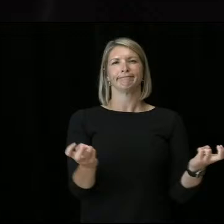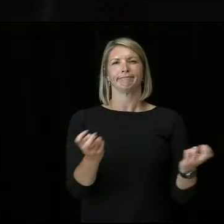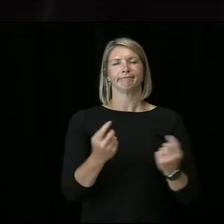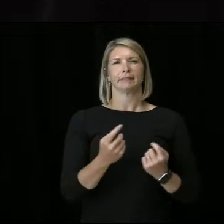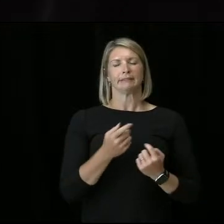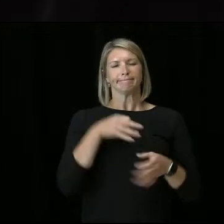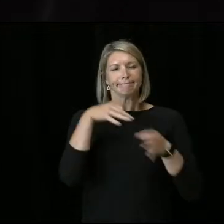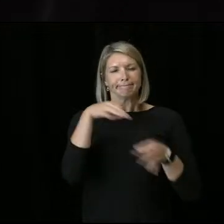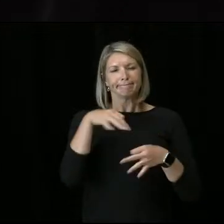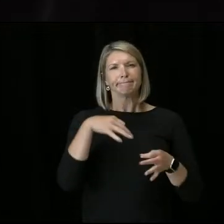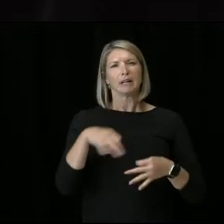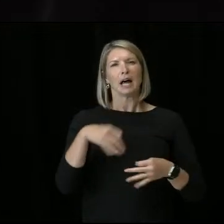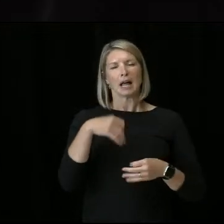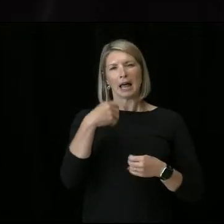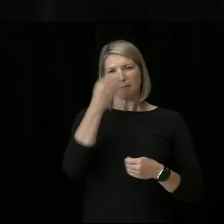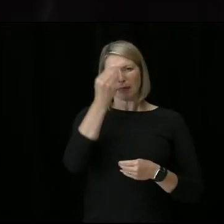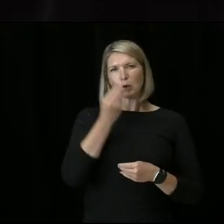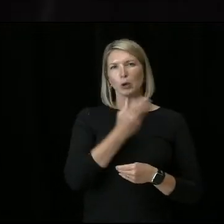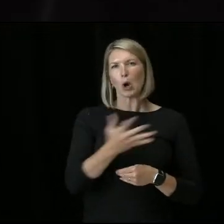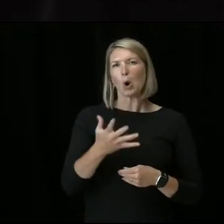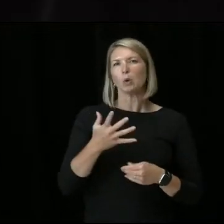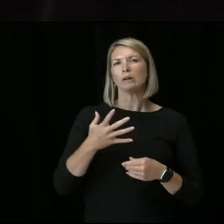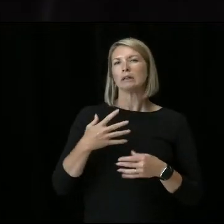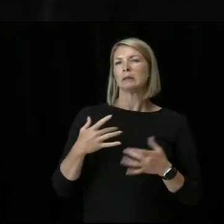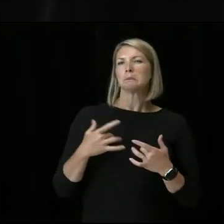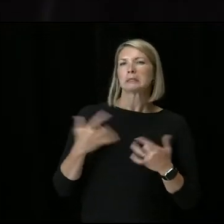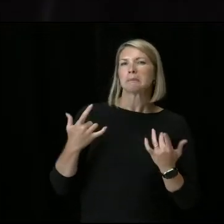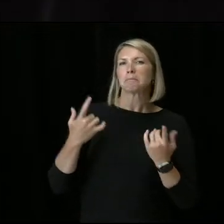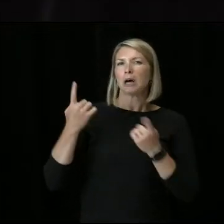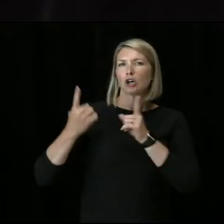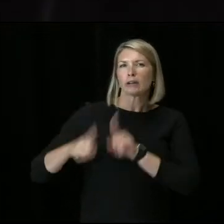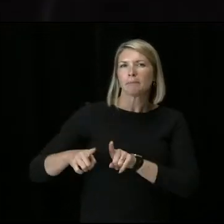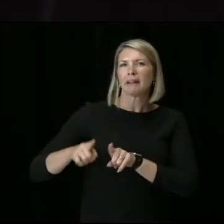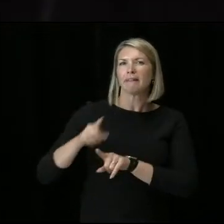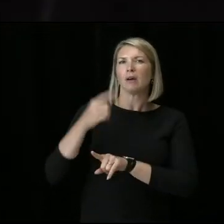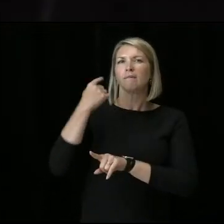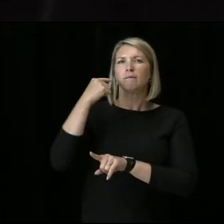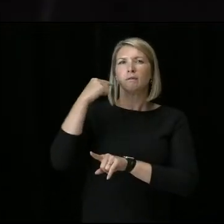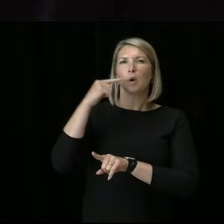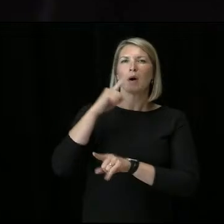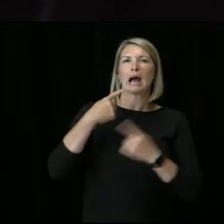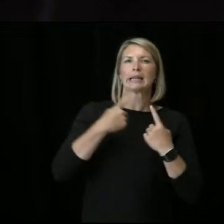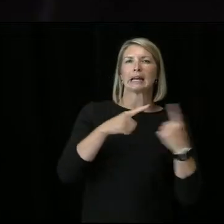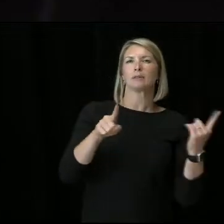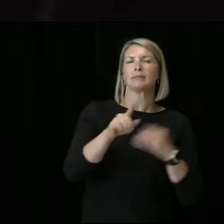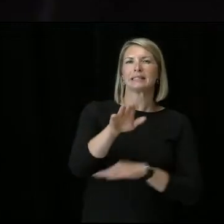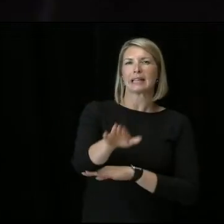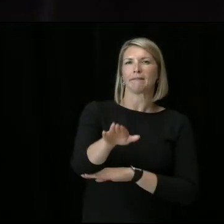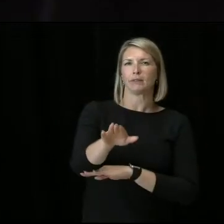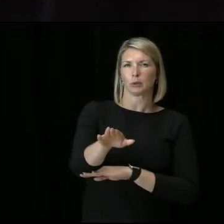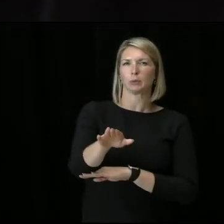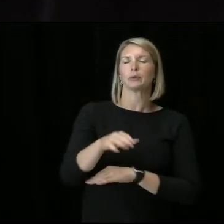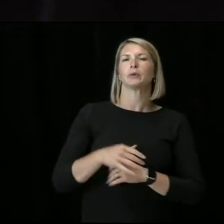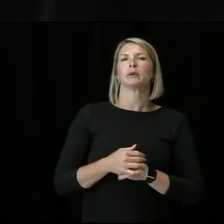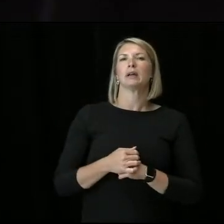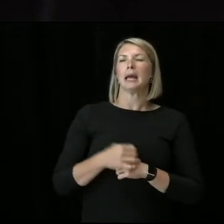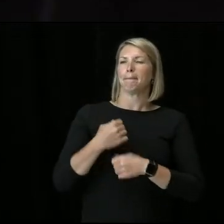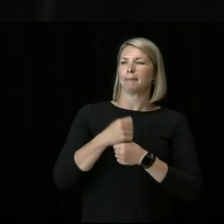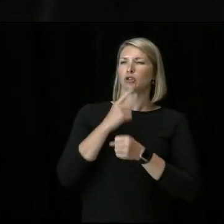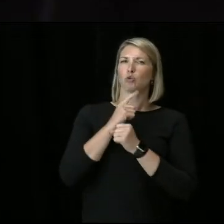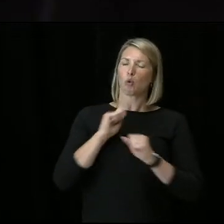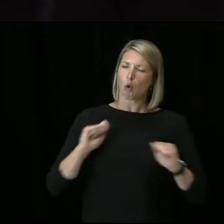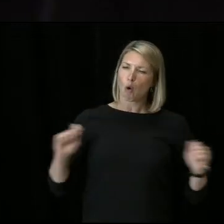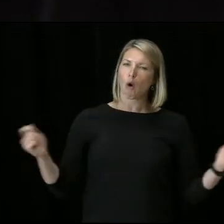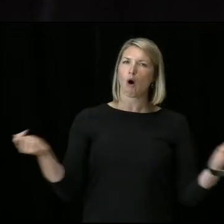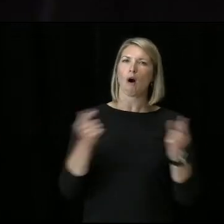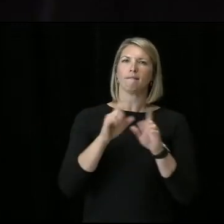various agreements that have been reached and how it is all about setting Newfoundlanders and Labradorians on the right path for